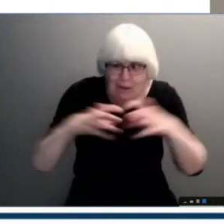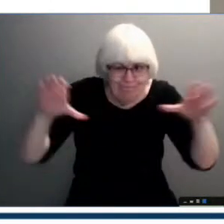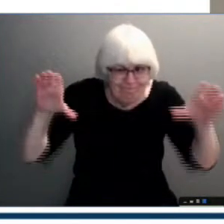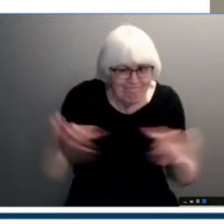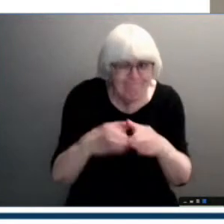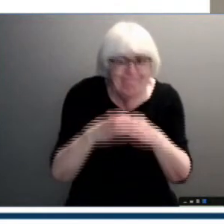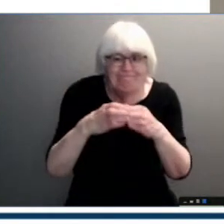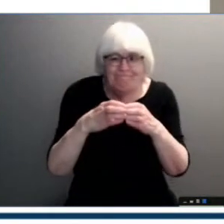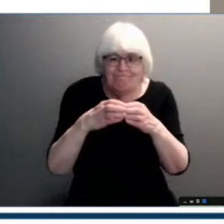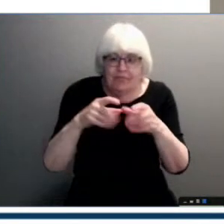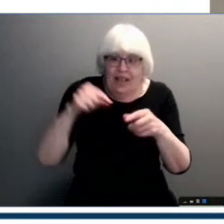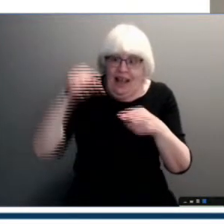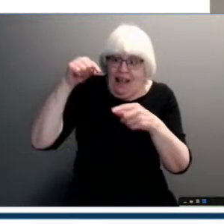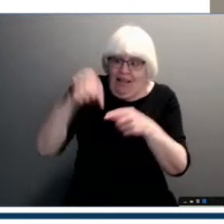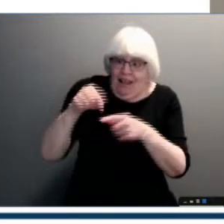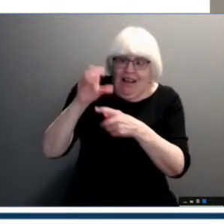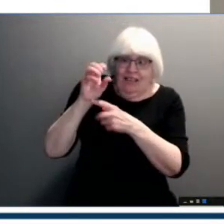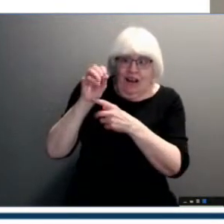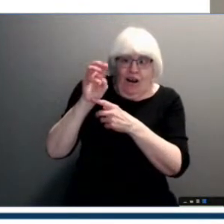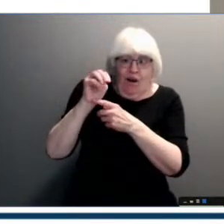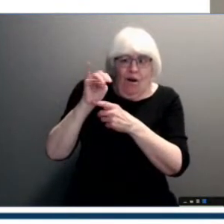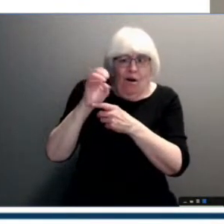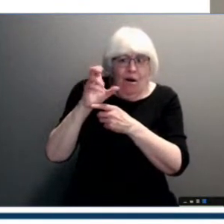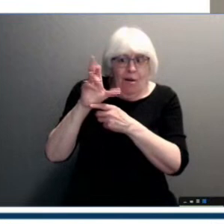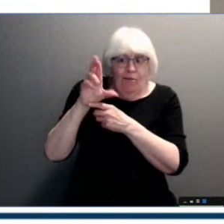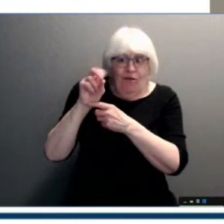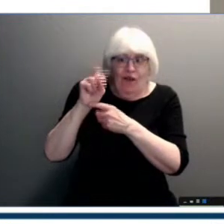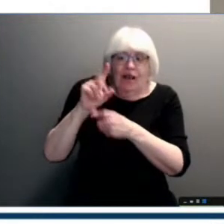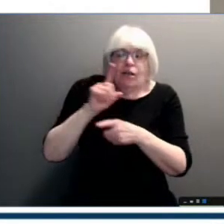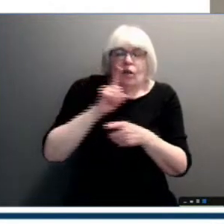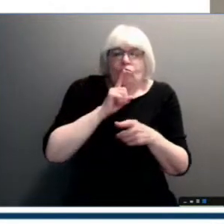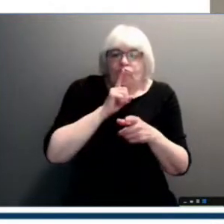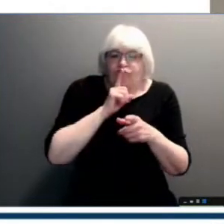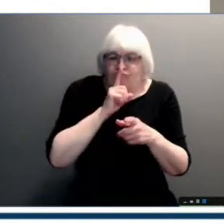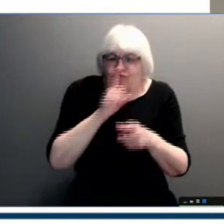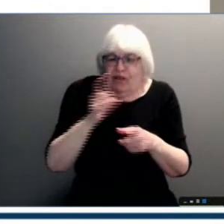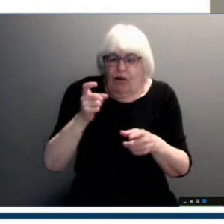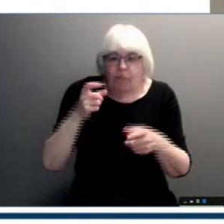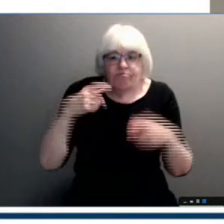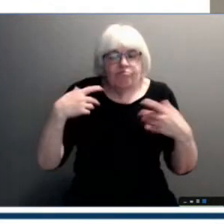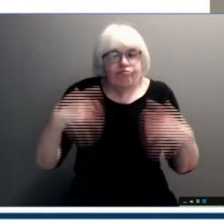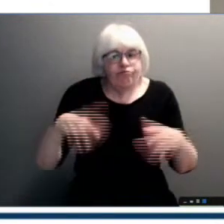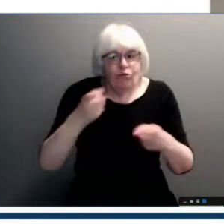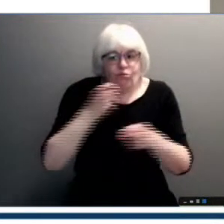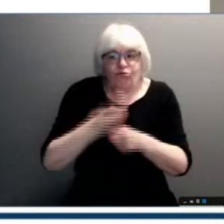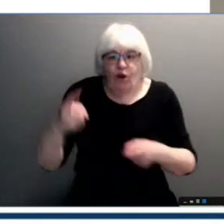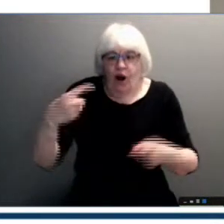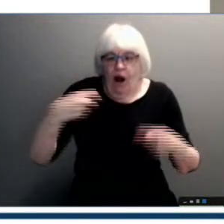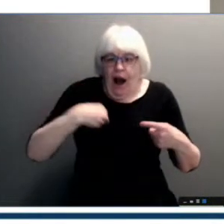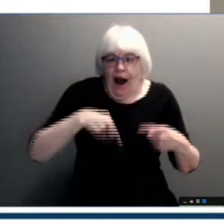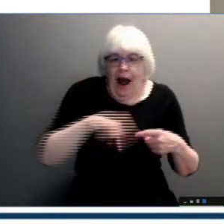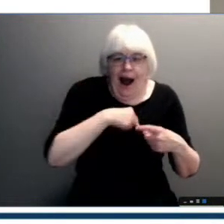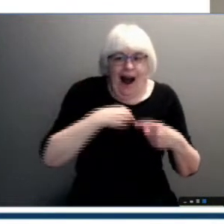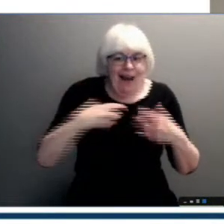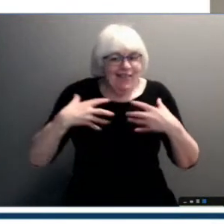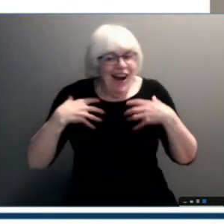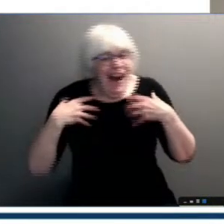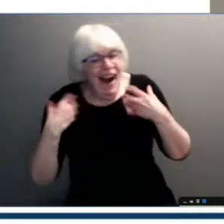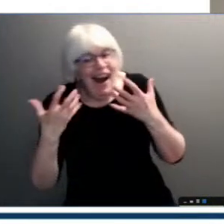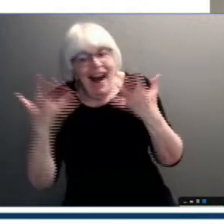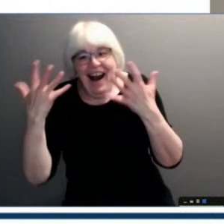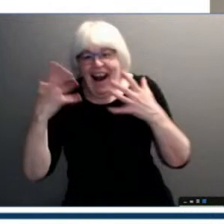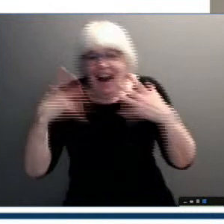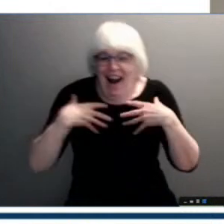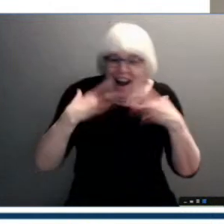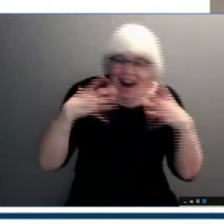It is placing a major damper on our holiday spirit. However, I continue to be reminded how lucky we are to live in this